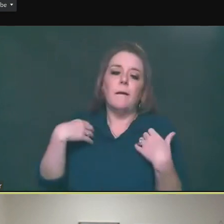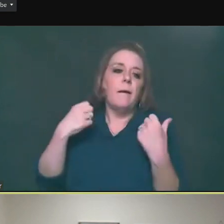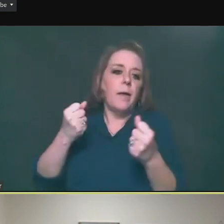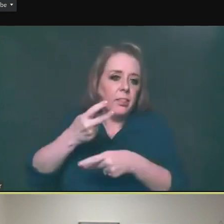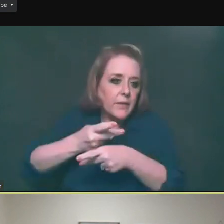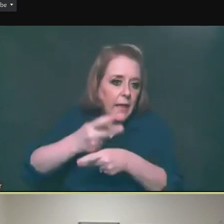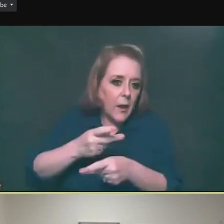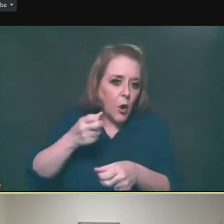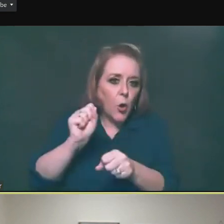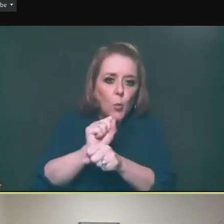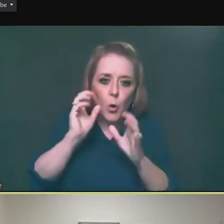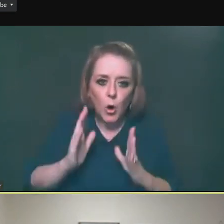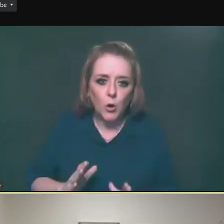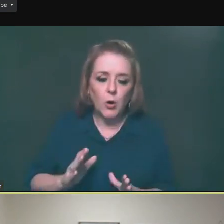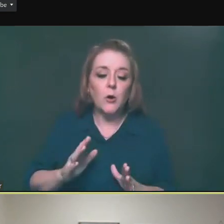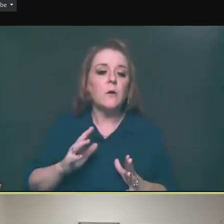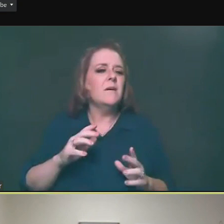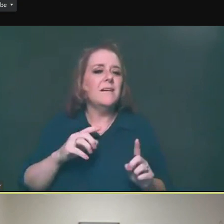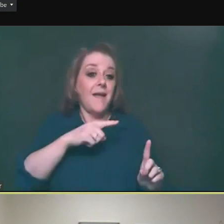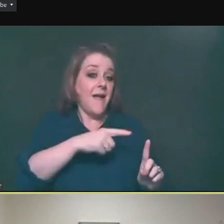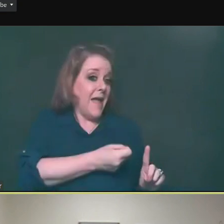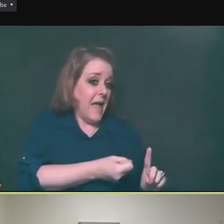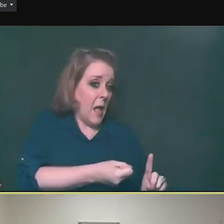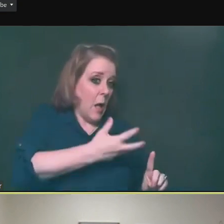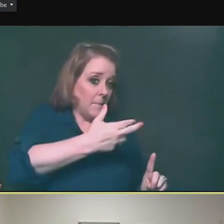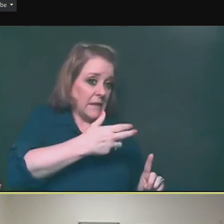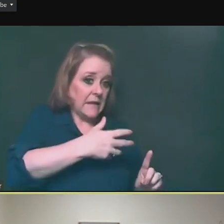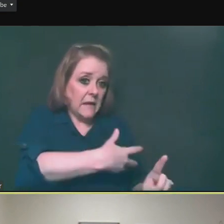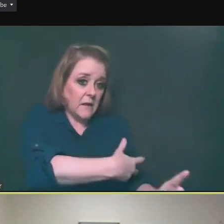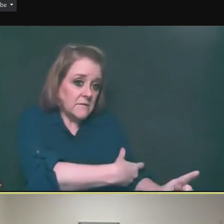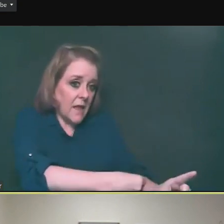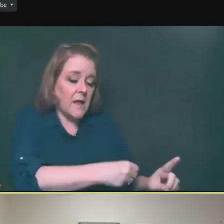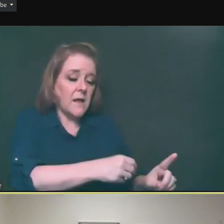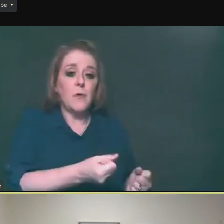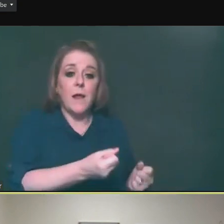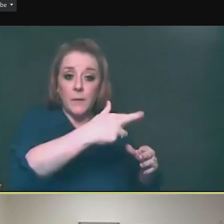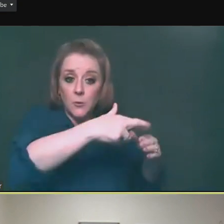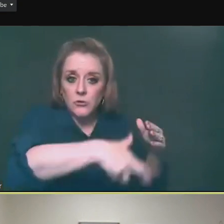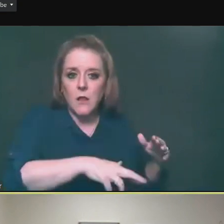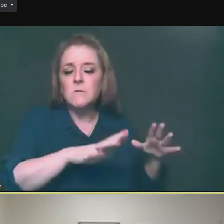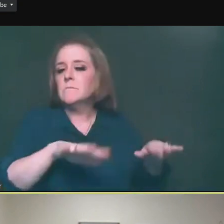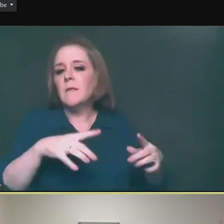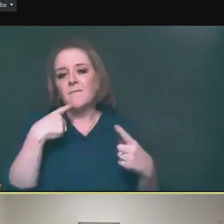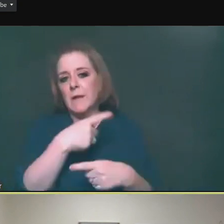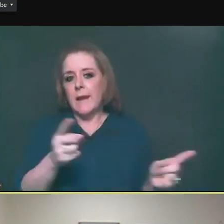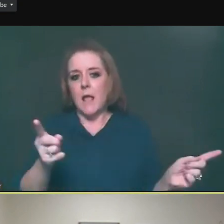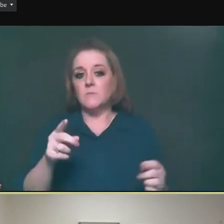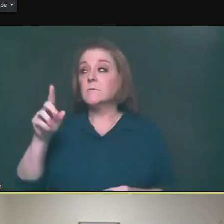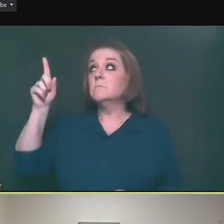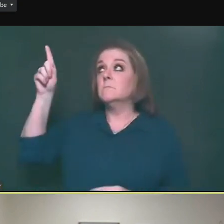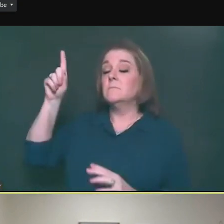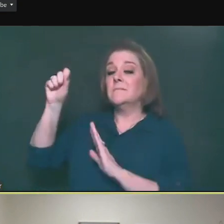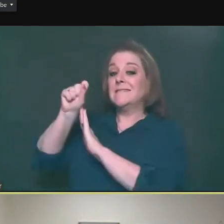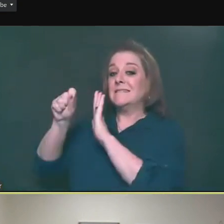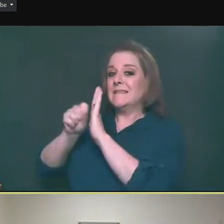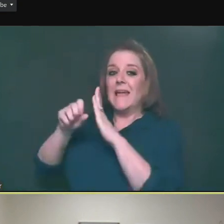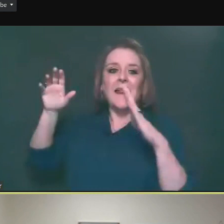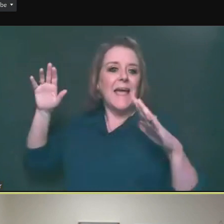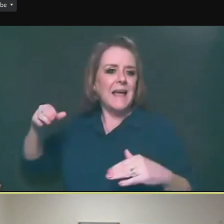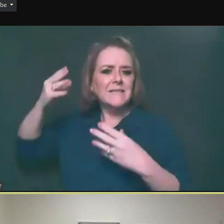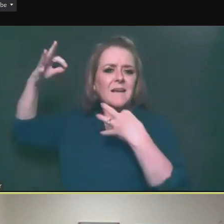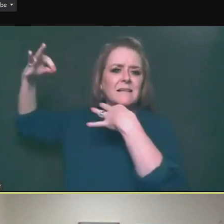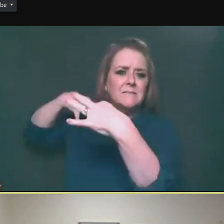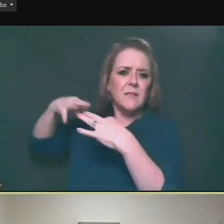not released the actual counts of those antibody tests yet. The state still hasn't given me firm guidance on how that should